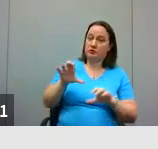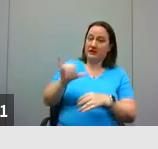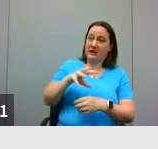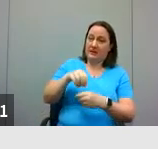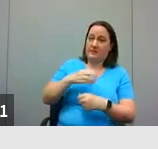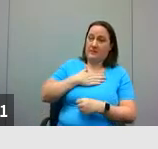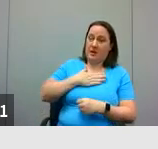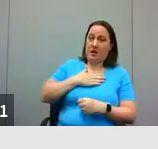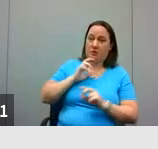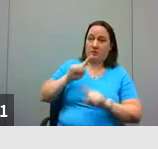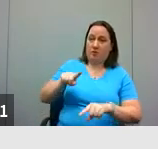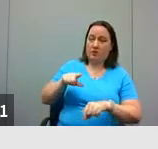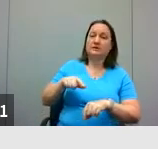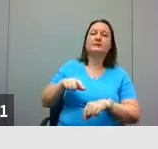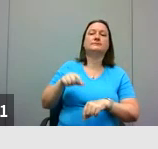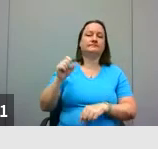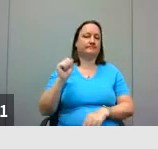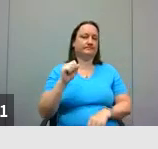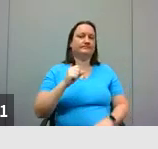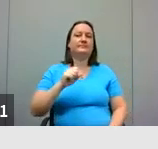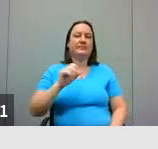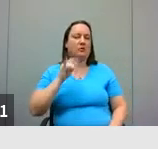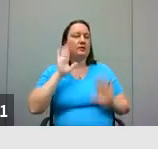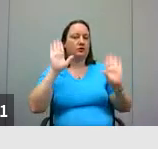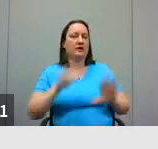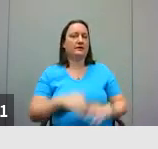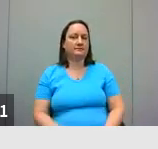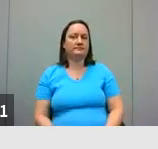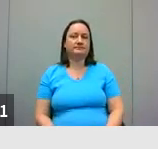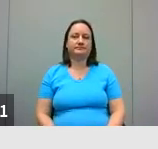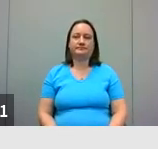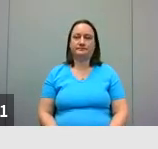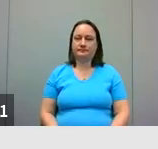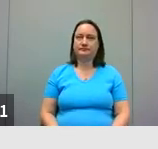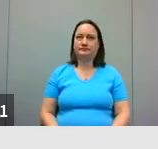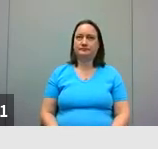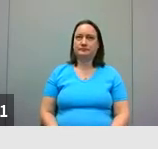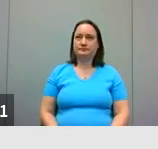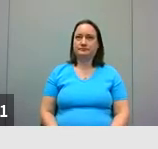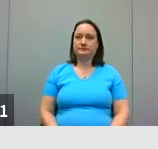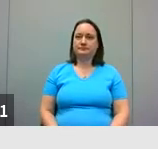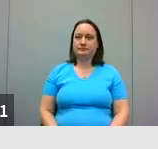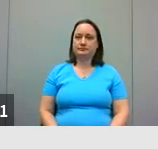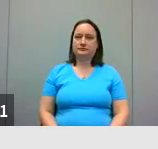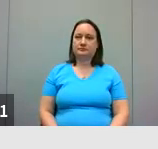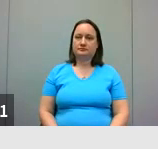do that during your report, that would be great. Sounds good. Okay.